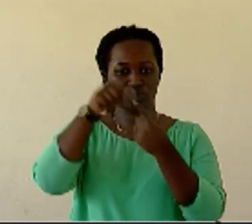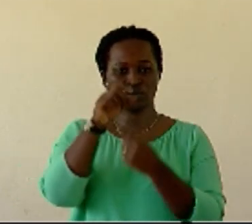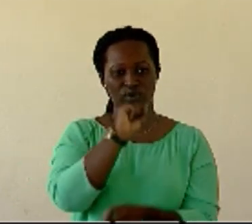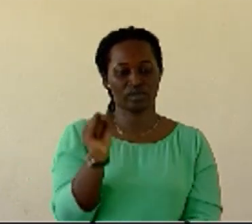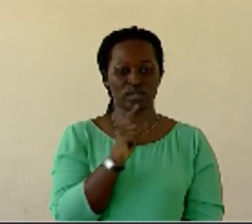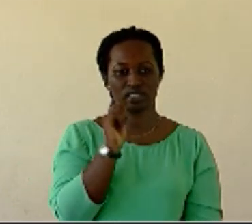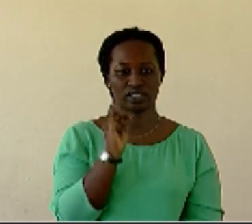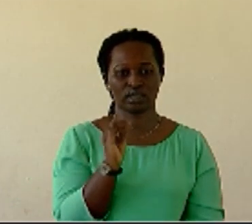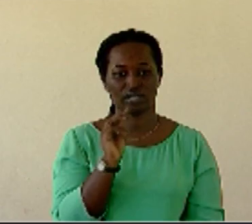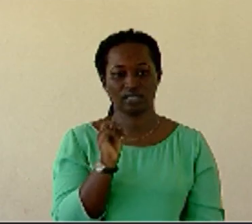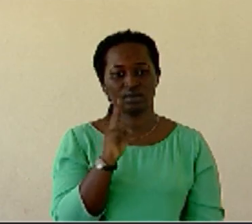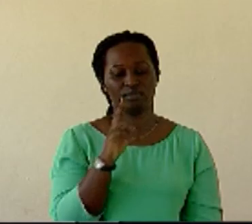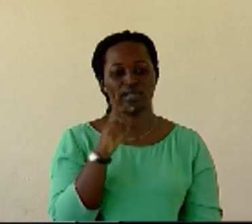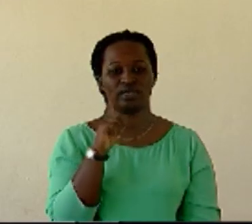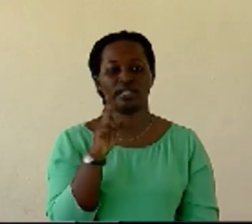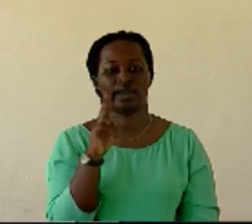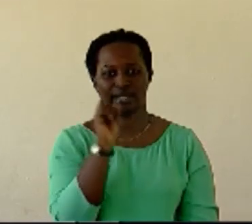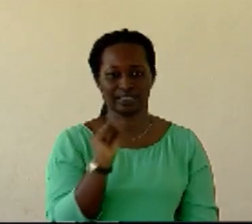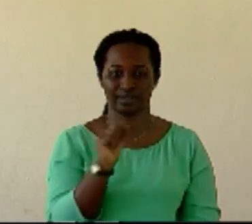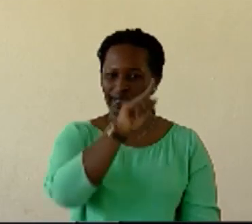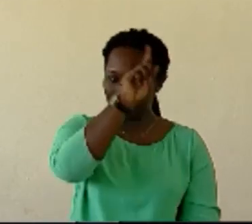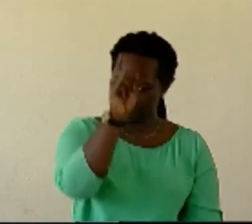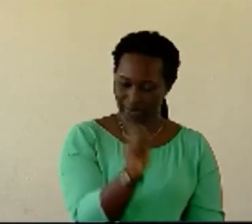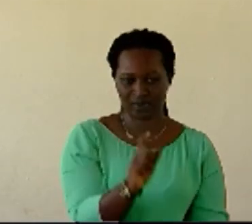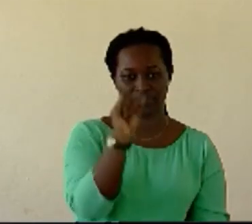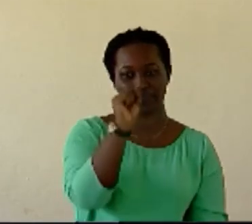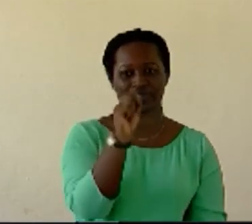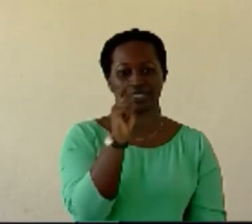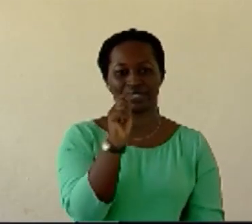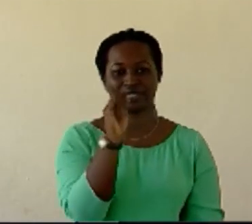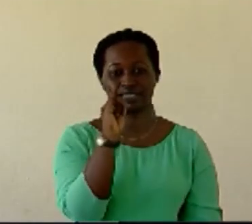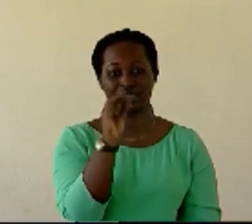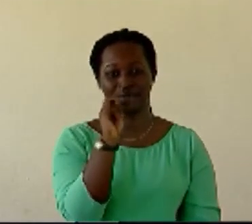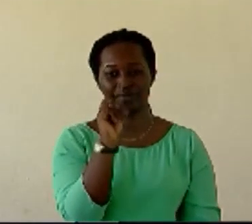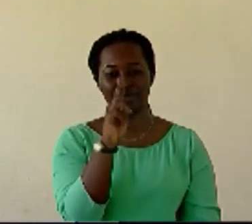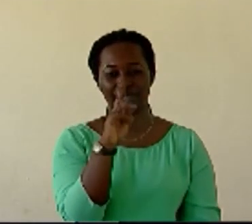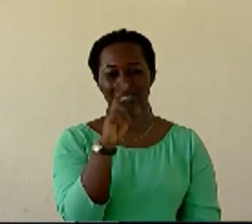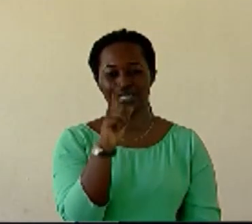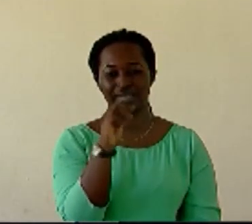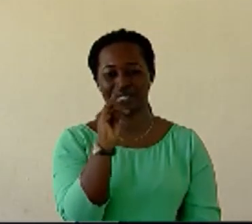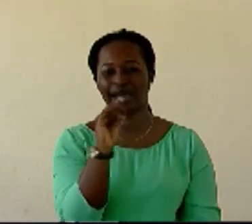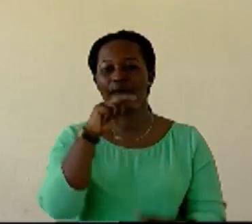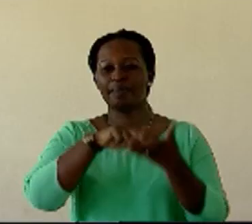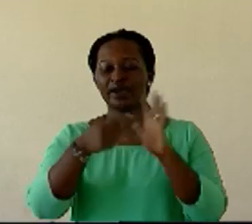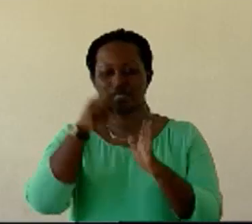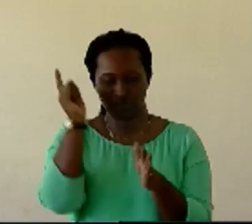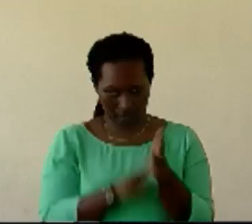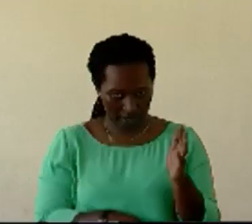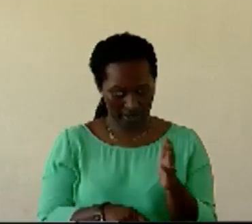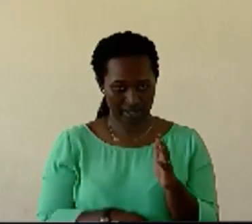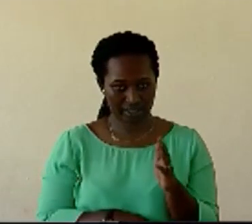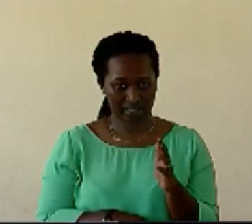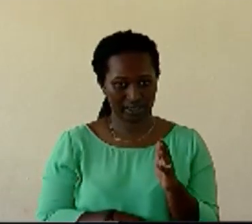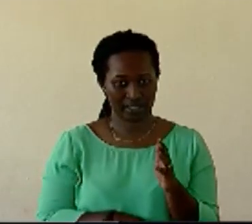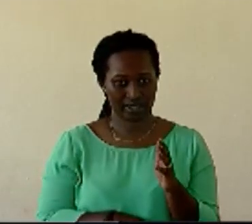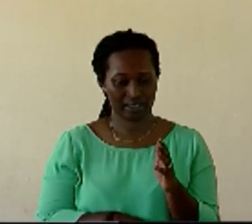Then from there, what is a stimulus? Actually, when it is one, we say stimulus.